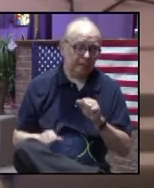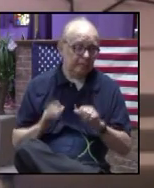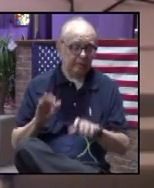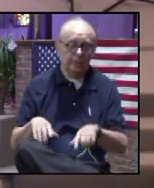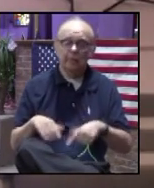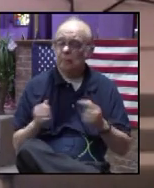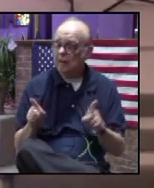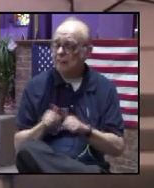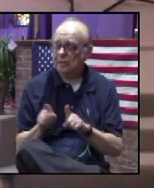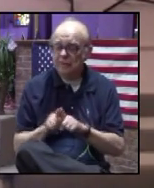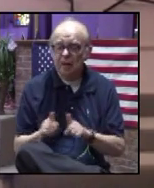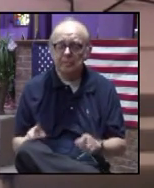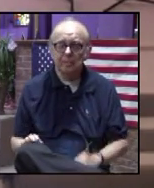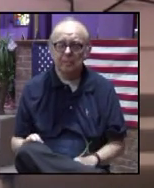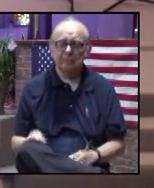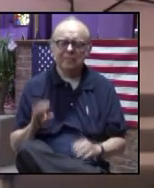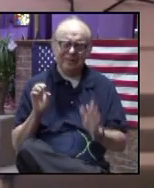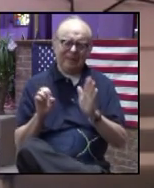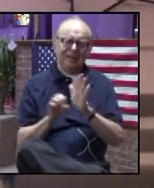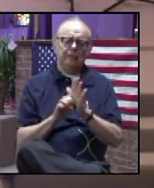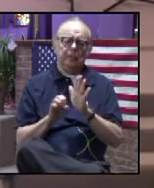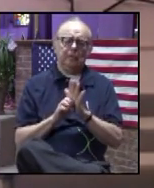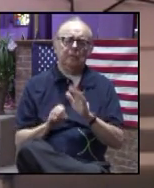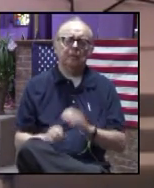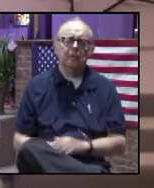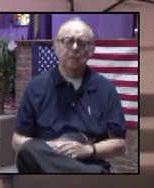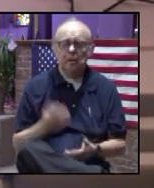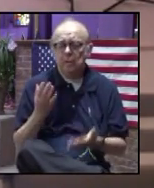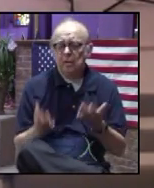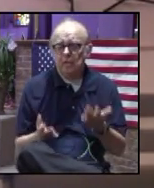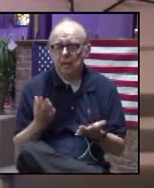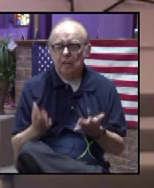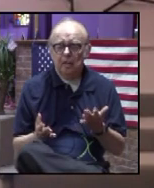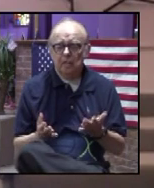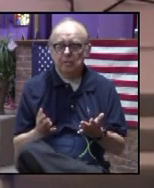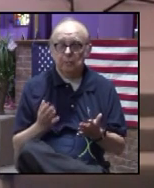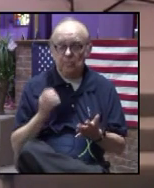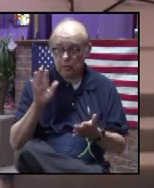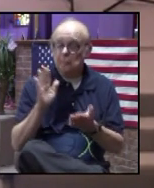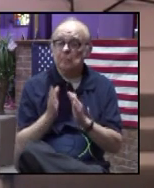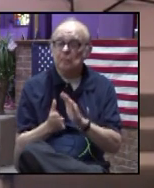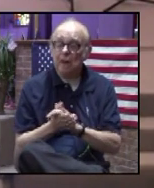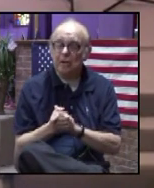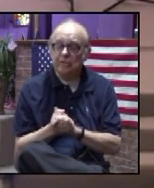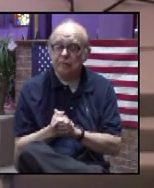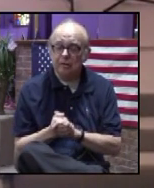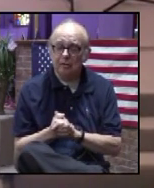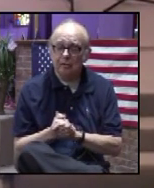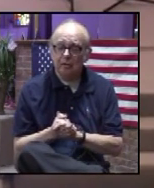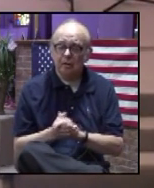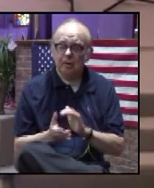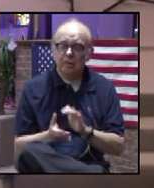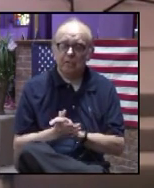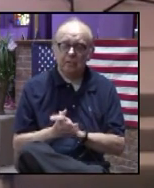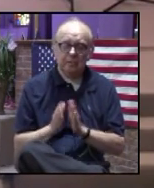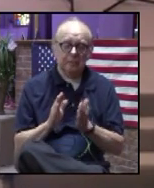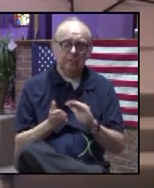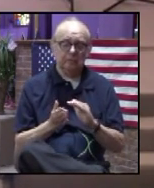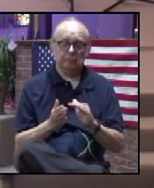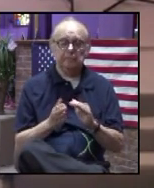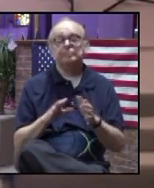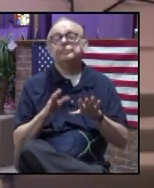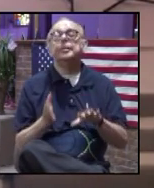life. For instance, maybe it's your marriage. Your marriage seems like it's just